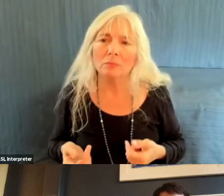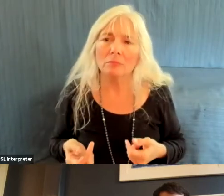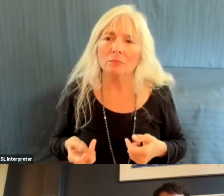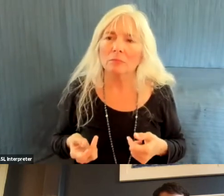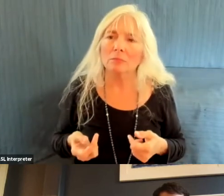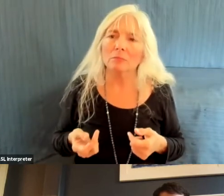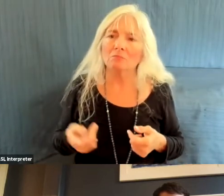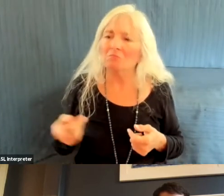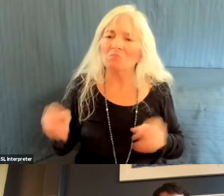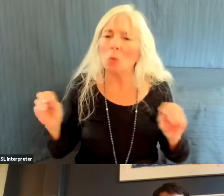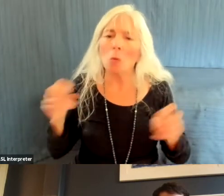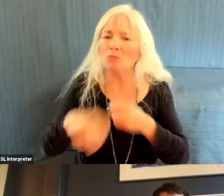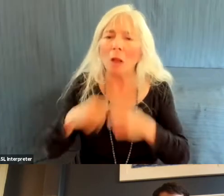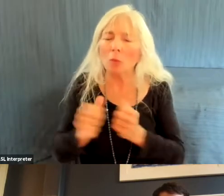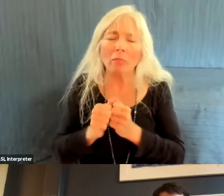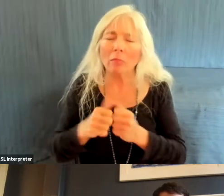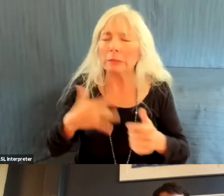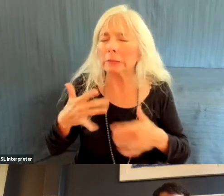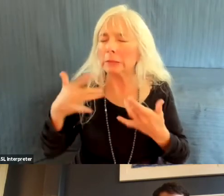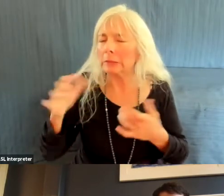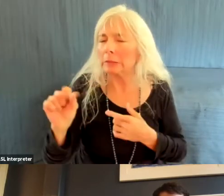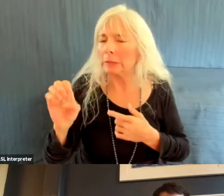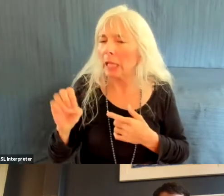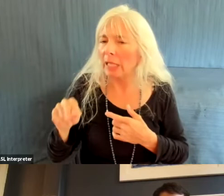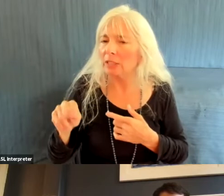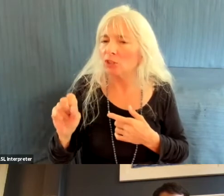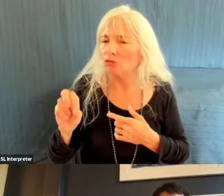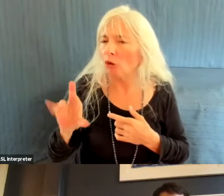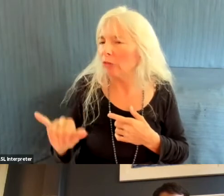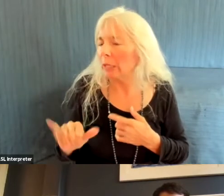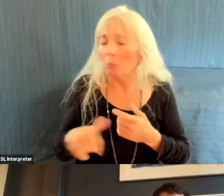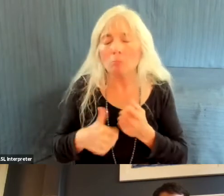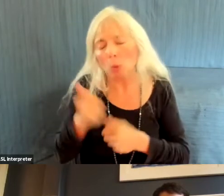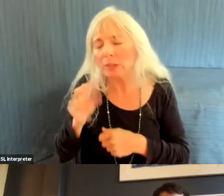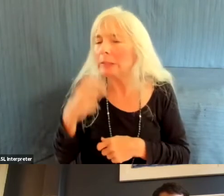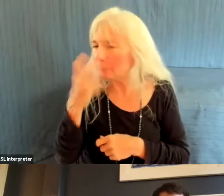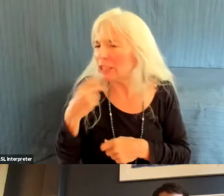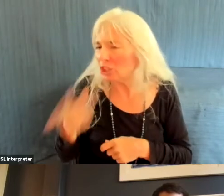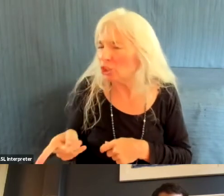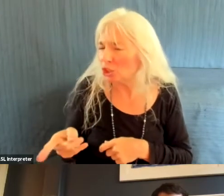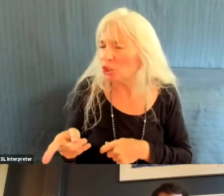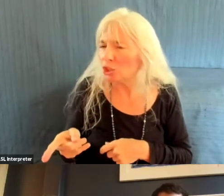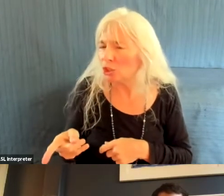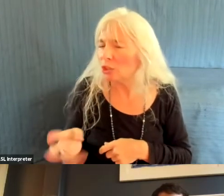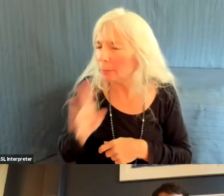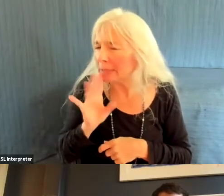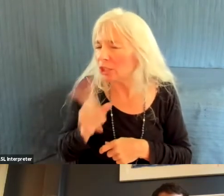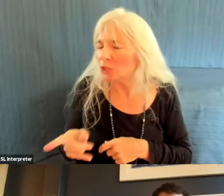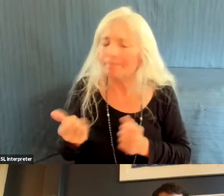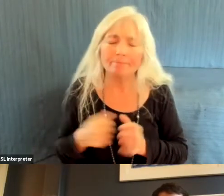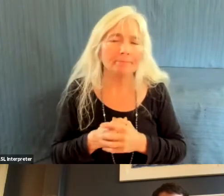guess, problems with sensory. It's just been pretty much speech with him. So, yes,